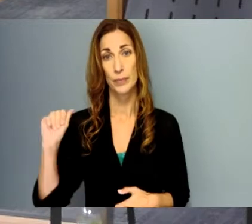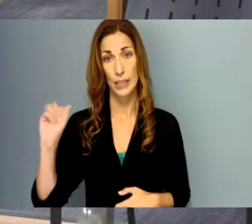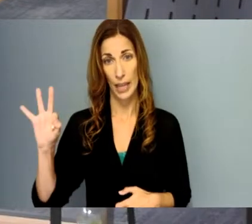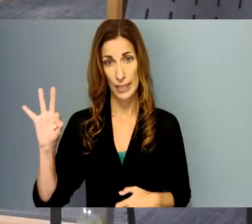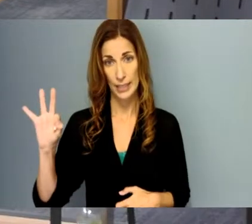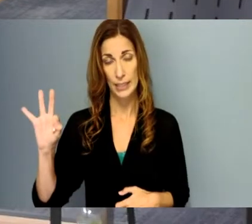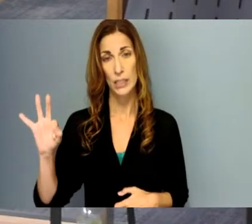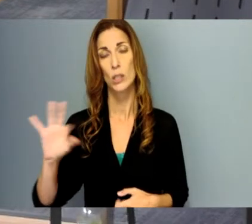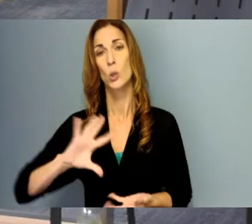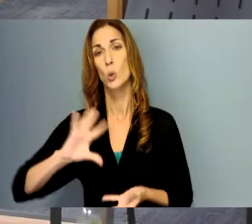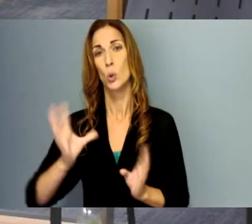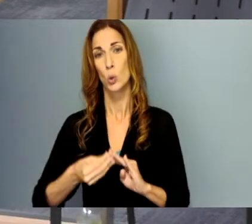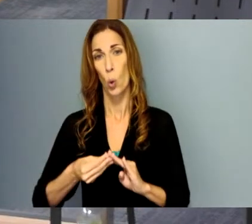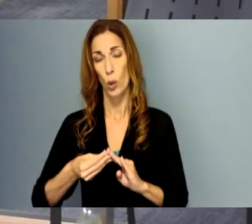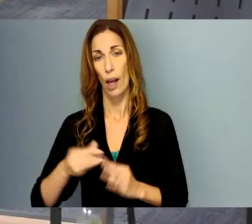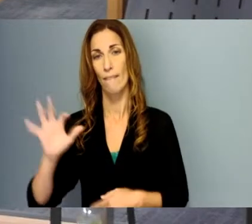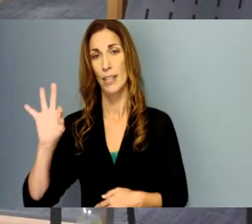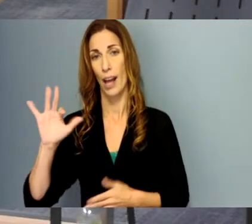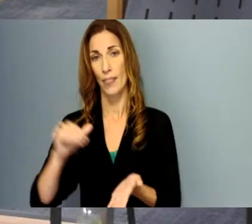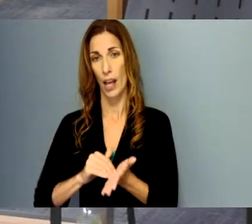19, a total of